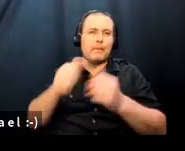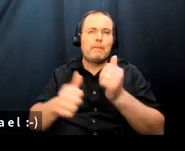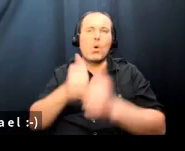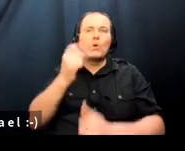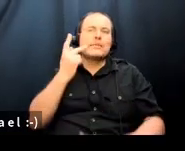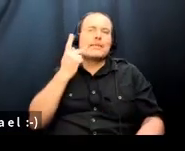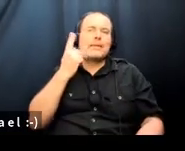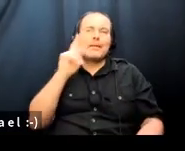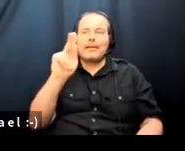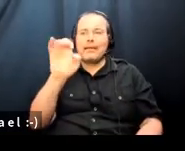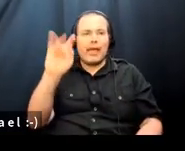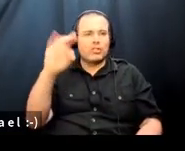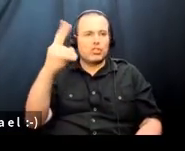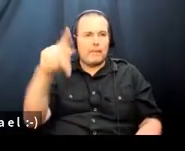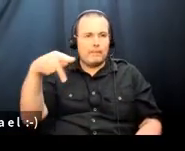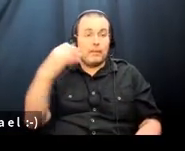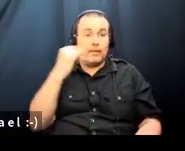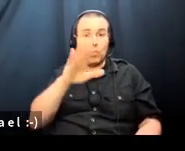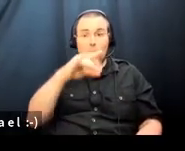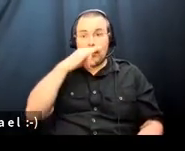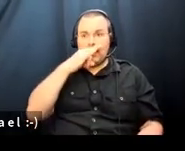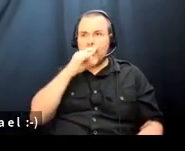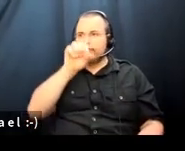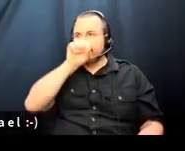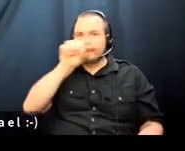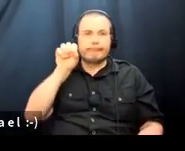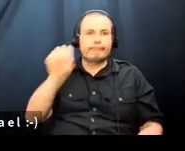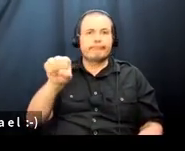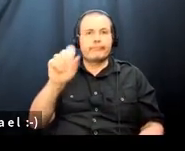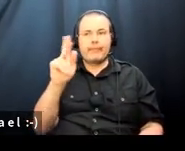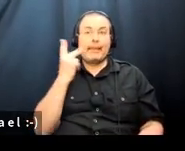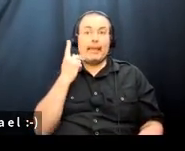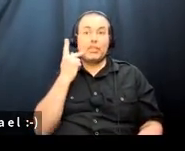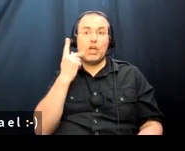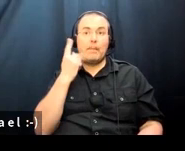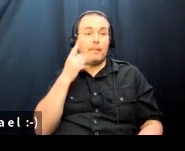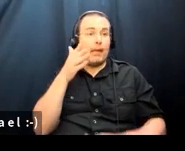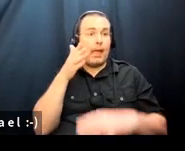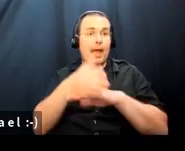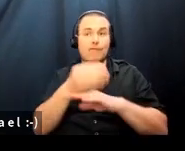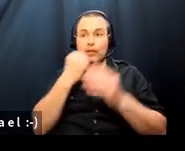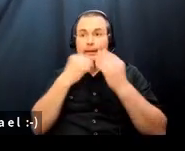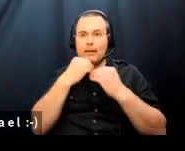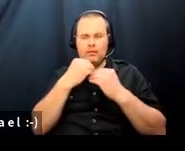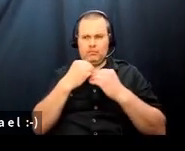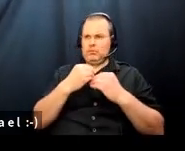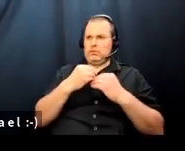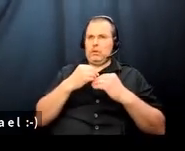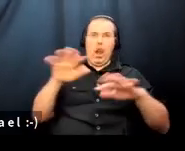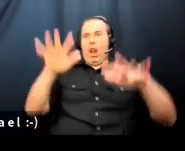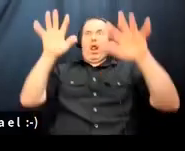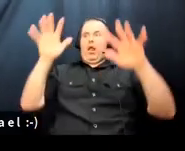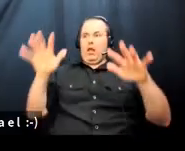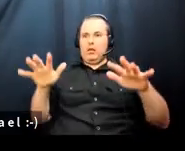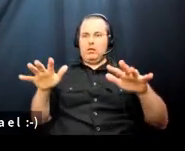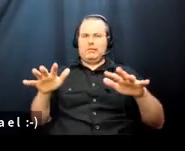If your kid eats a lot of ketchup and you notice that after the meal, they're a little wound up, try giving them an organic